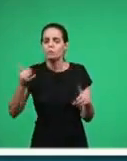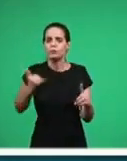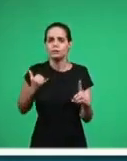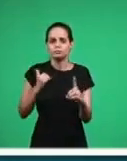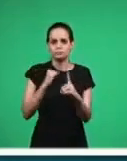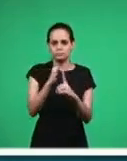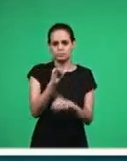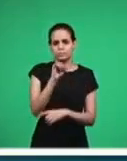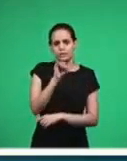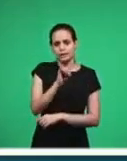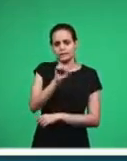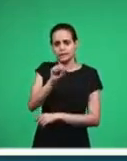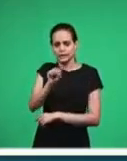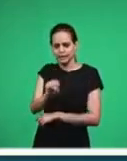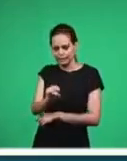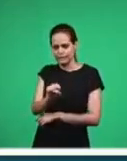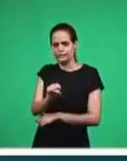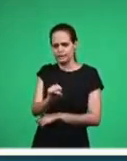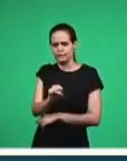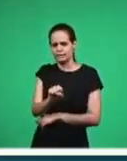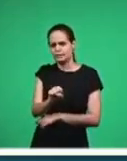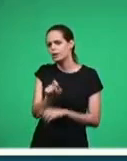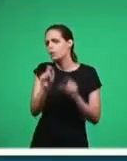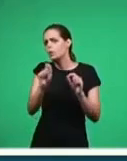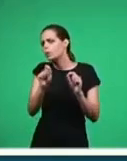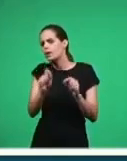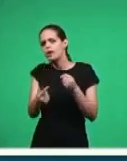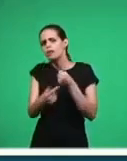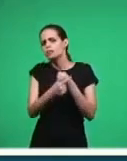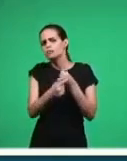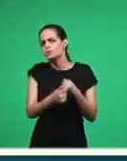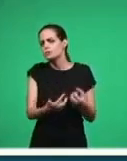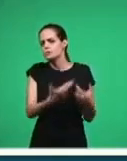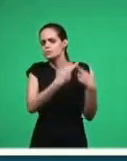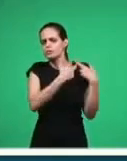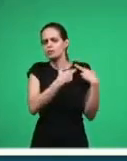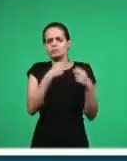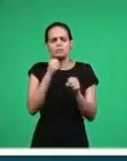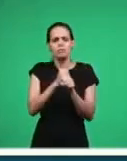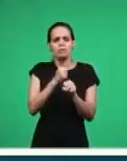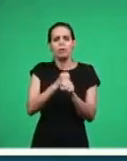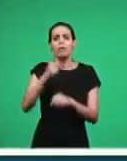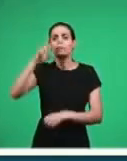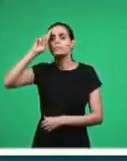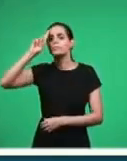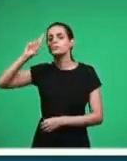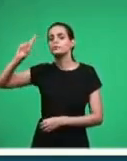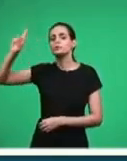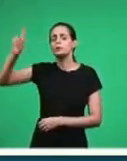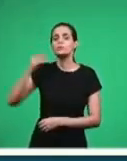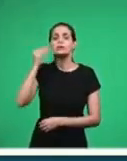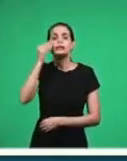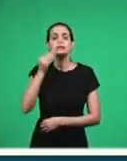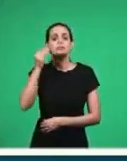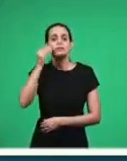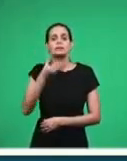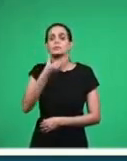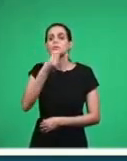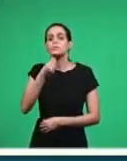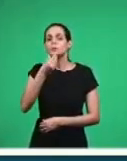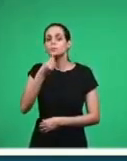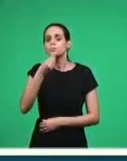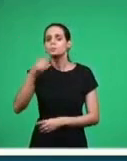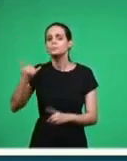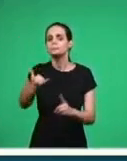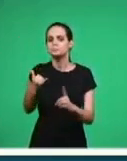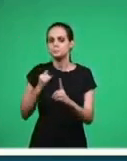There's two or three fundamental characteristics that is stated in chapter 6 of Isaiah, and we want to talk about